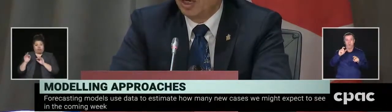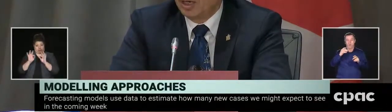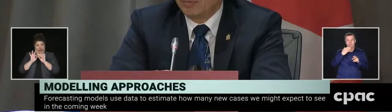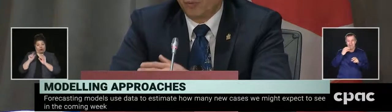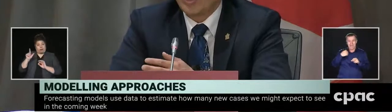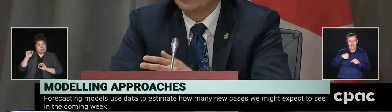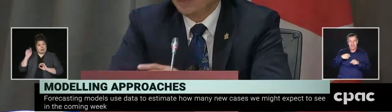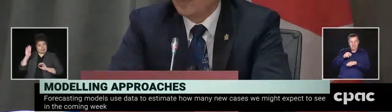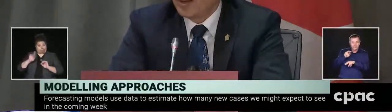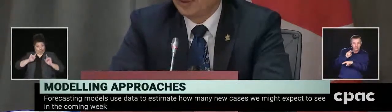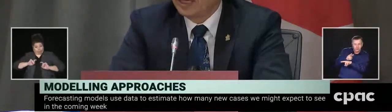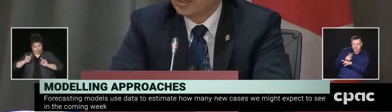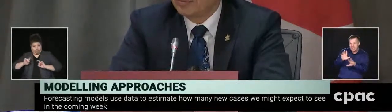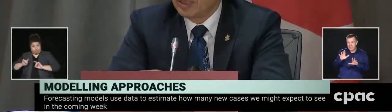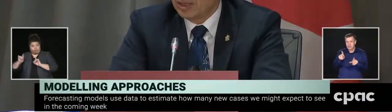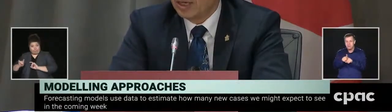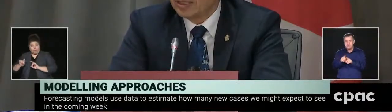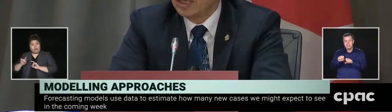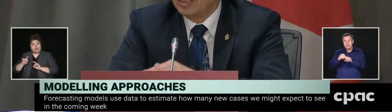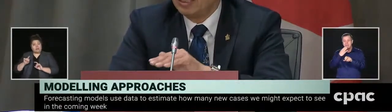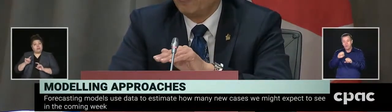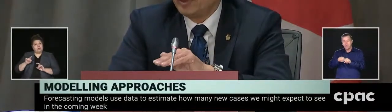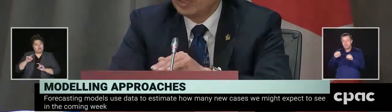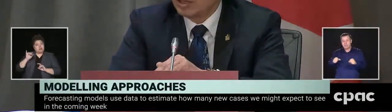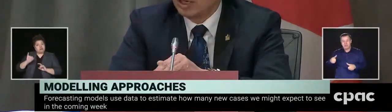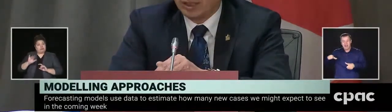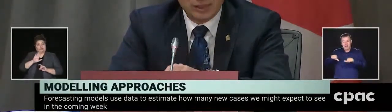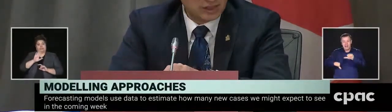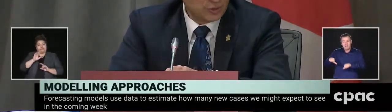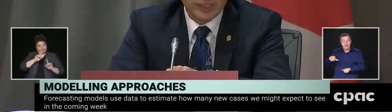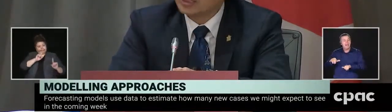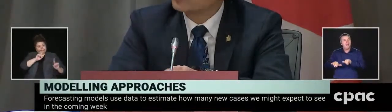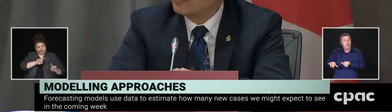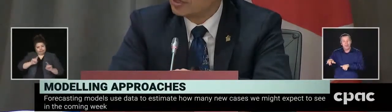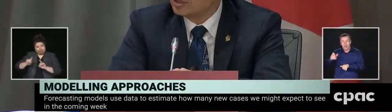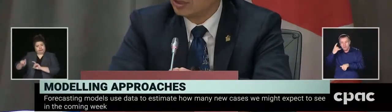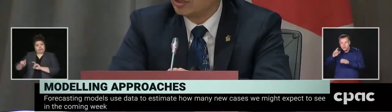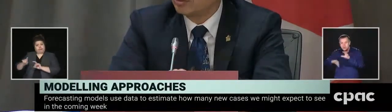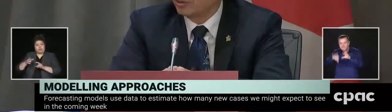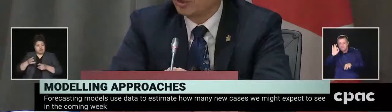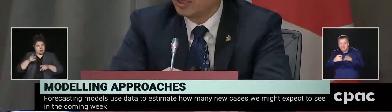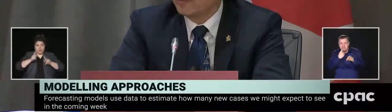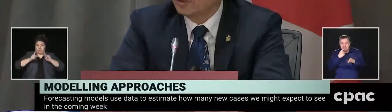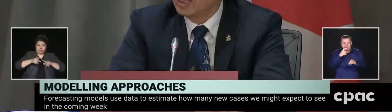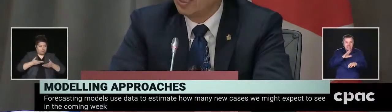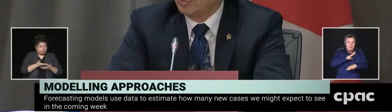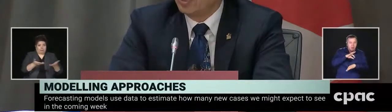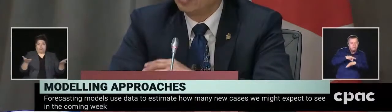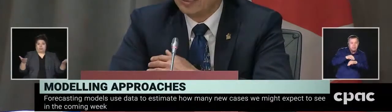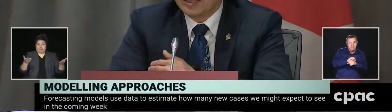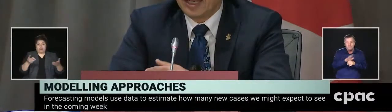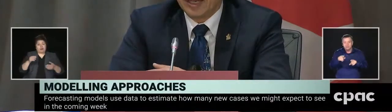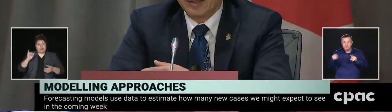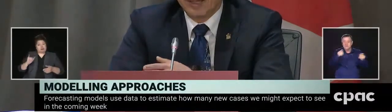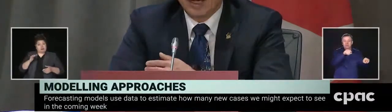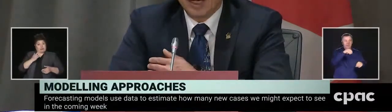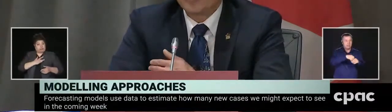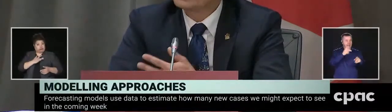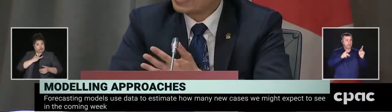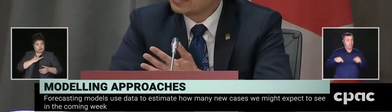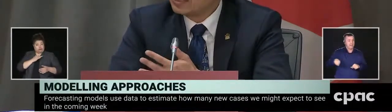before, widely in the population. Because if we start, and this is really at the provincial and territorial level, let's